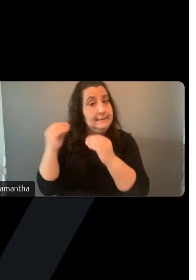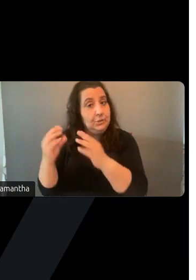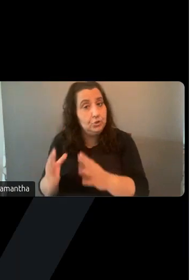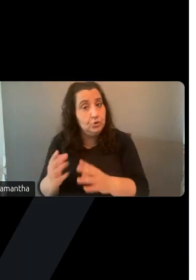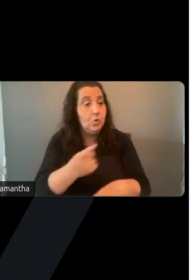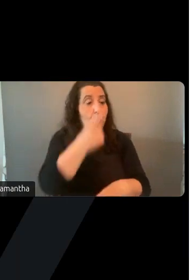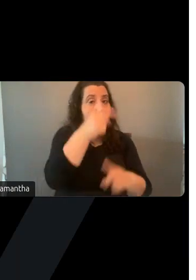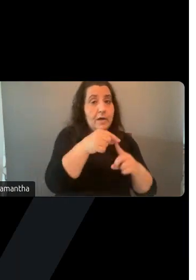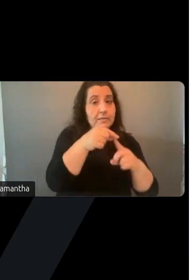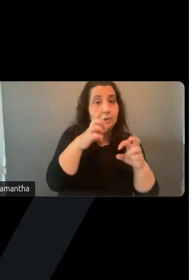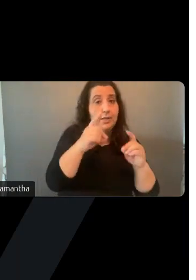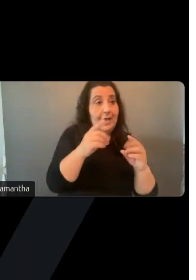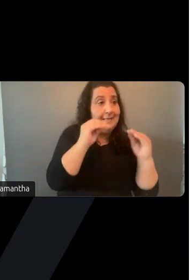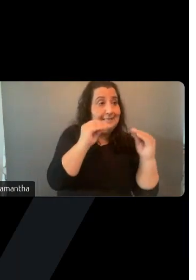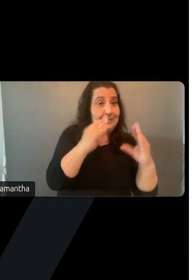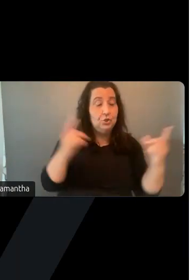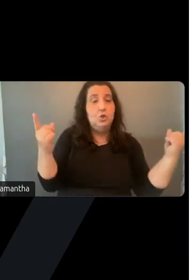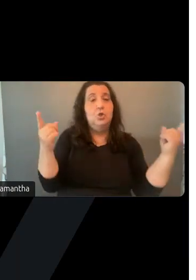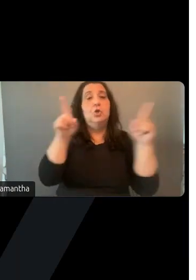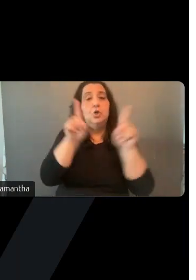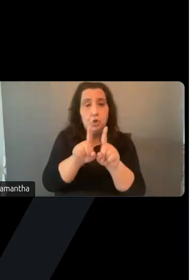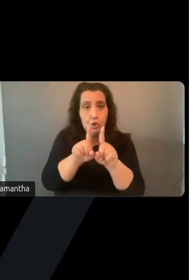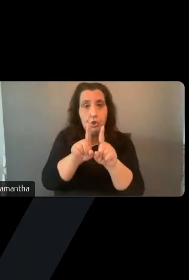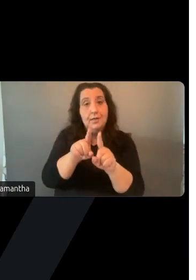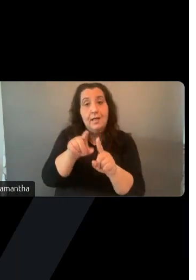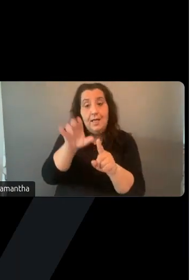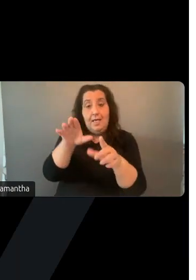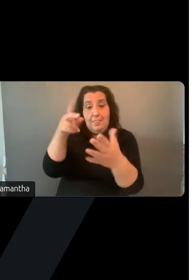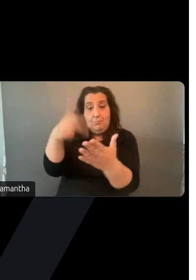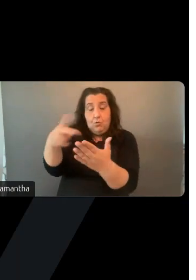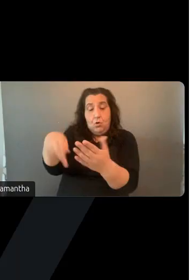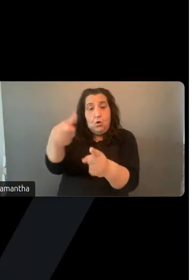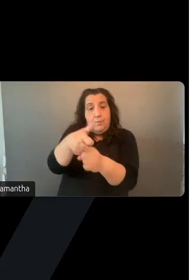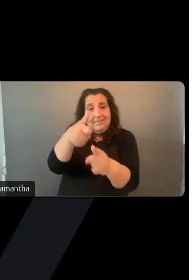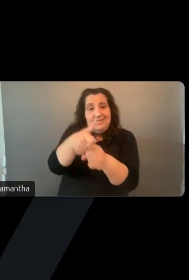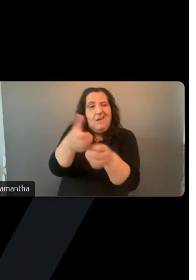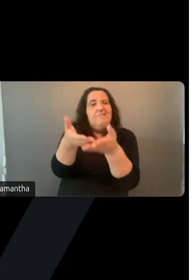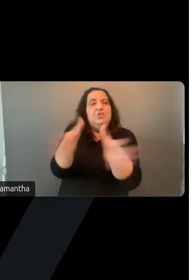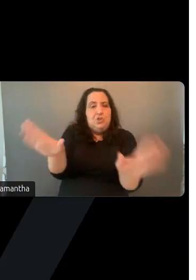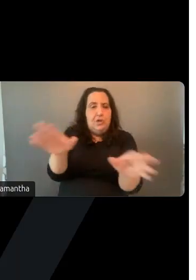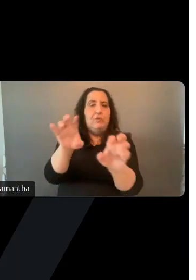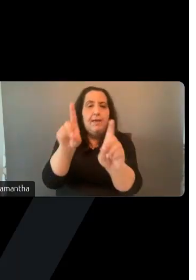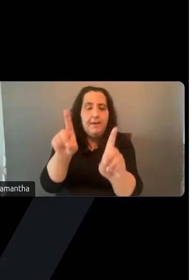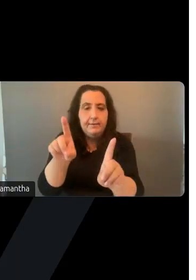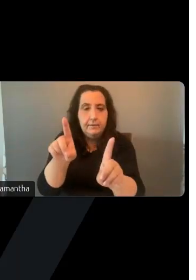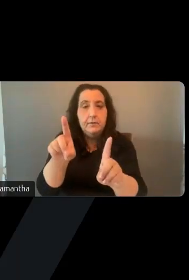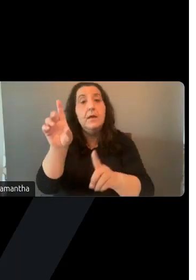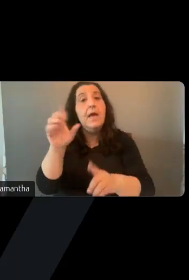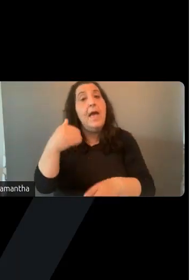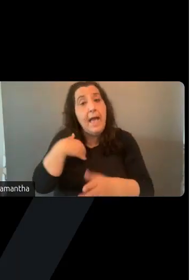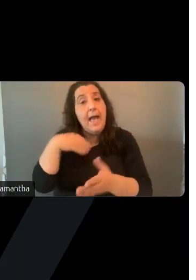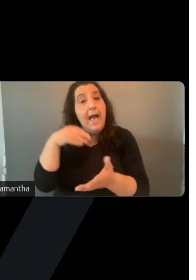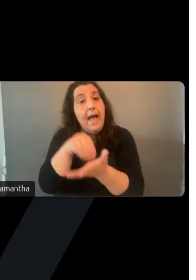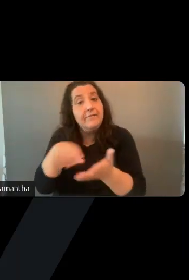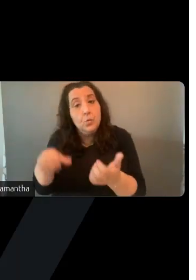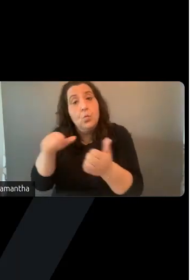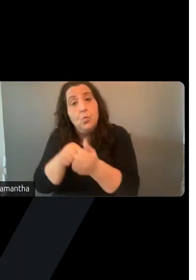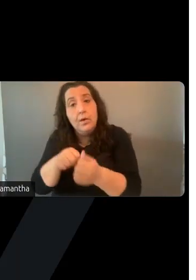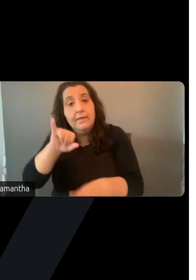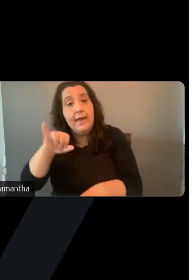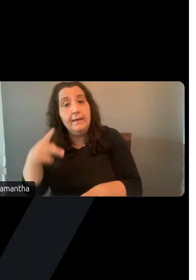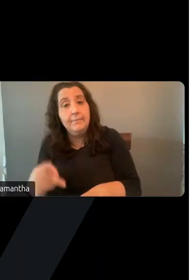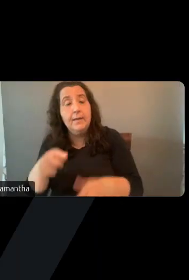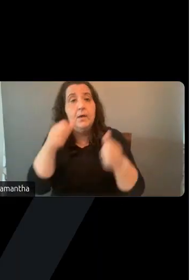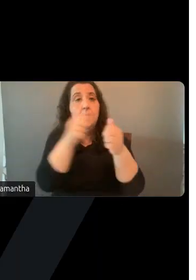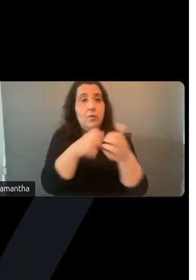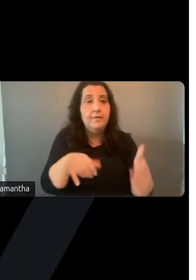teacher, it is technically a general education program or setting. And you have students with and without IEPs who may be enrolled